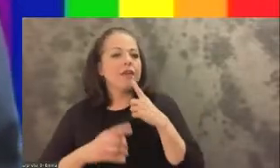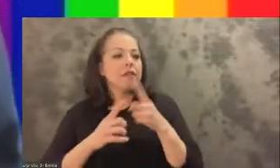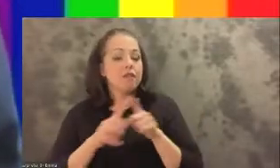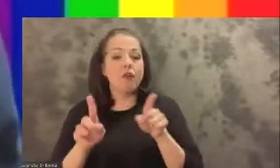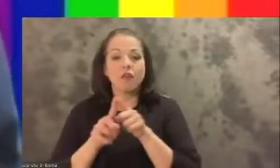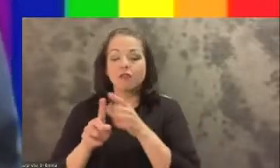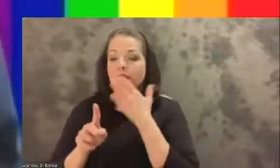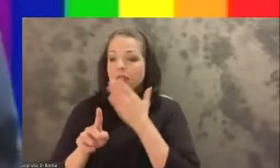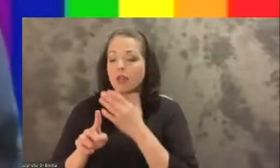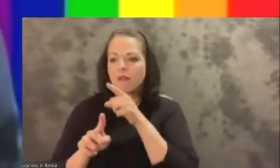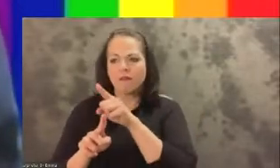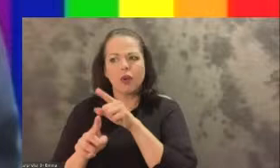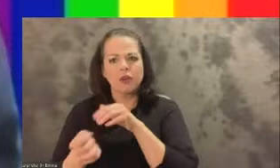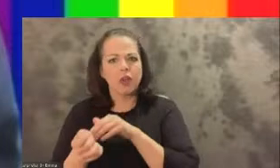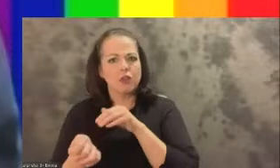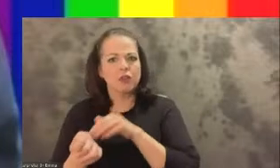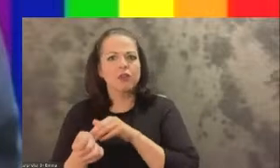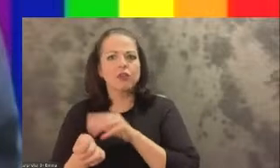your compelling